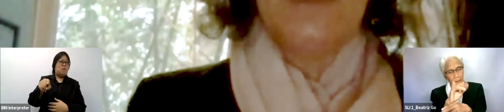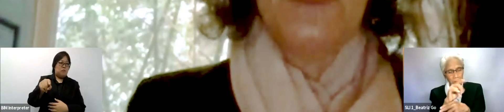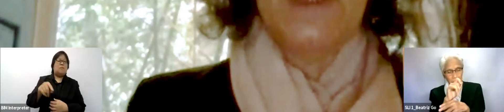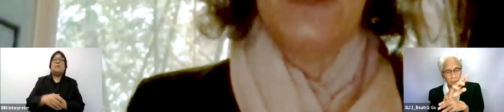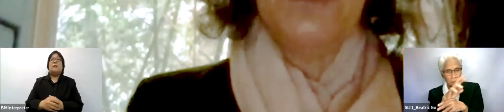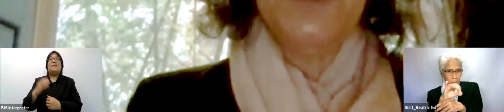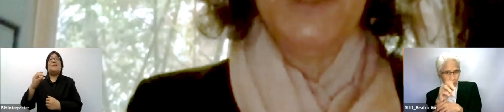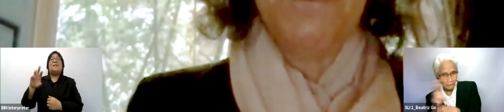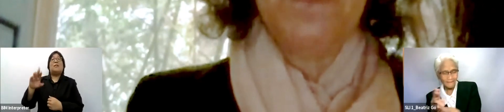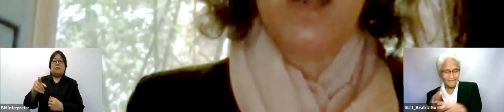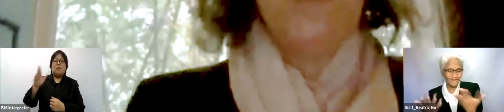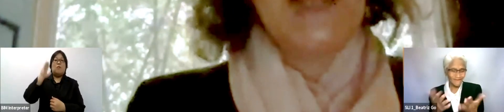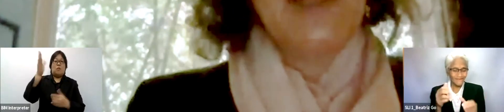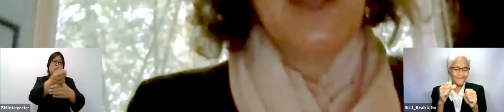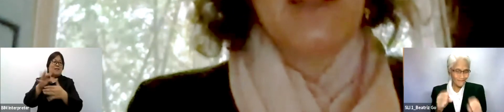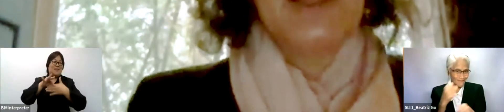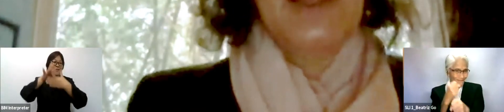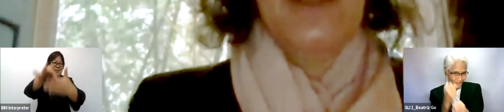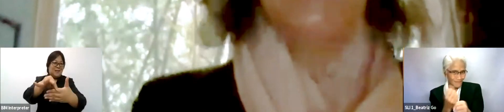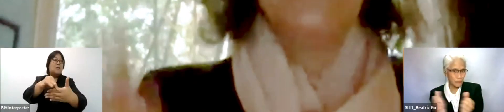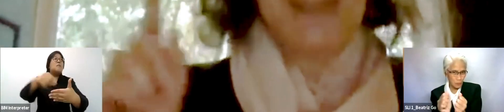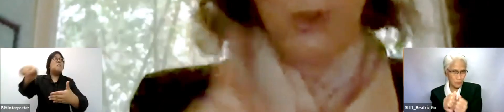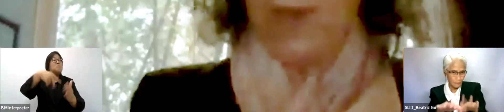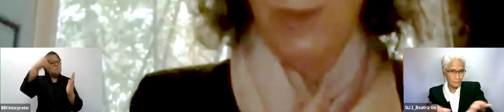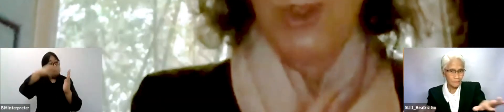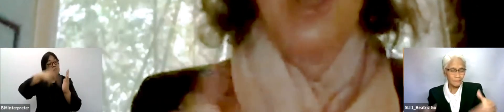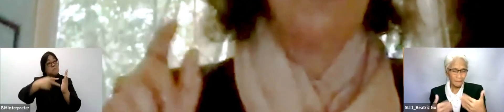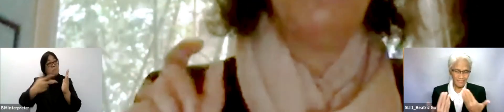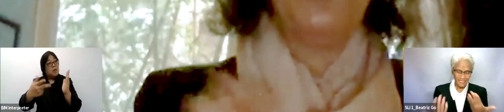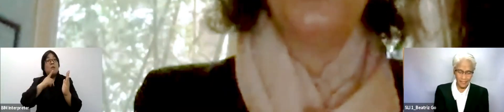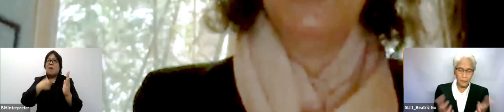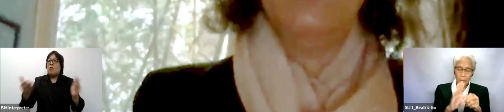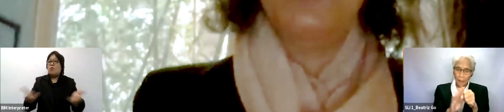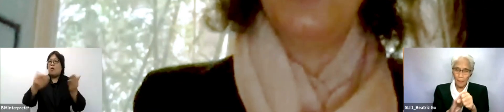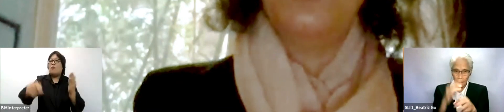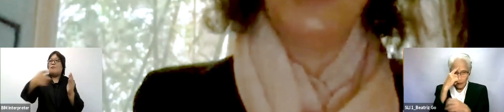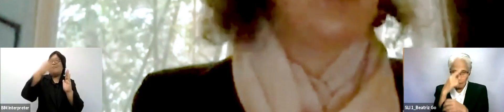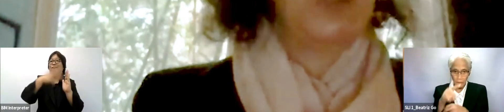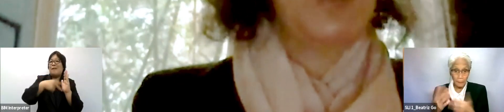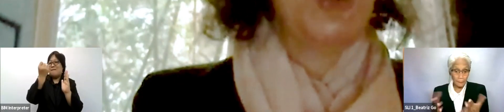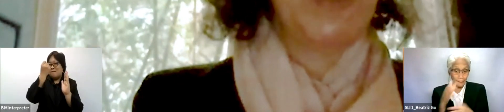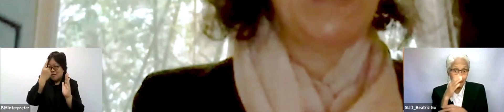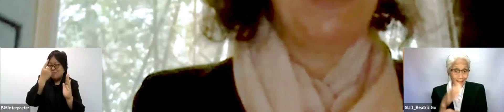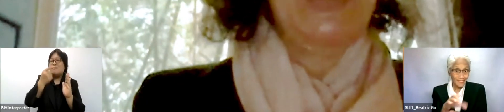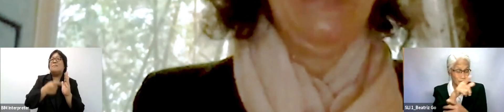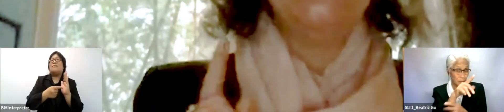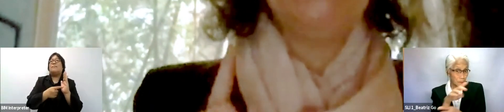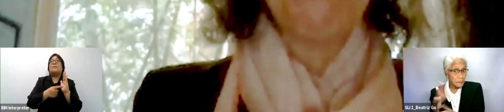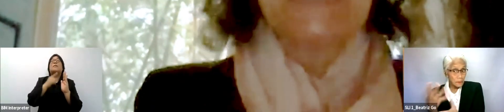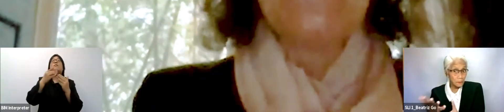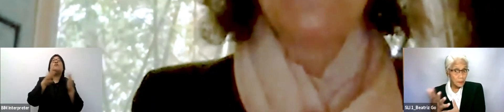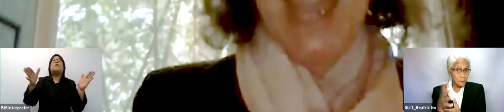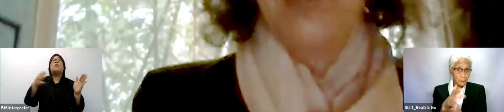the example of Pakistan, and yes, I'm so sorry, a very important element as well of the General Comment 24,